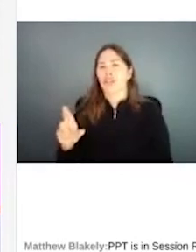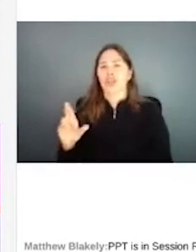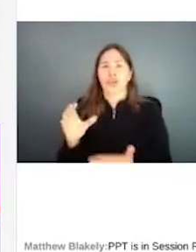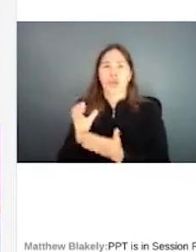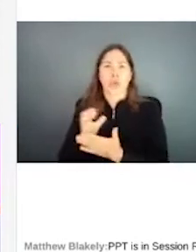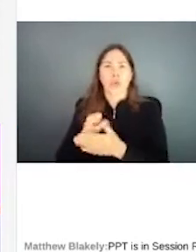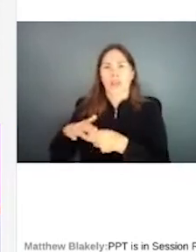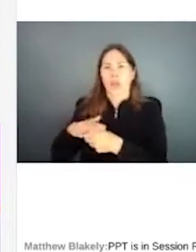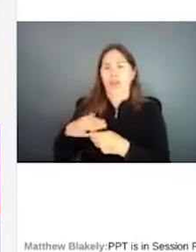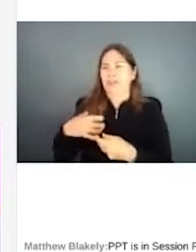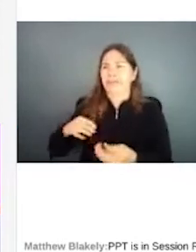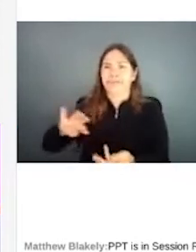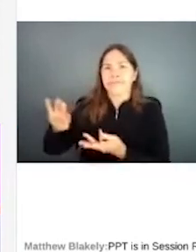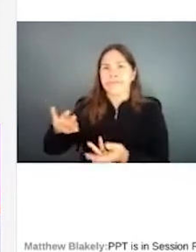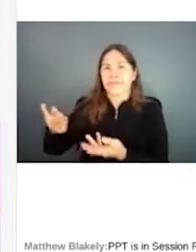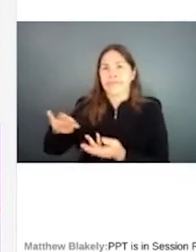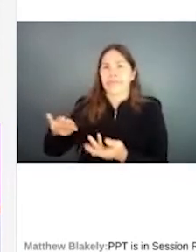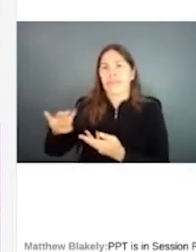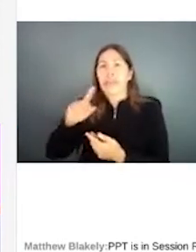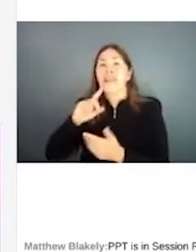location. And if you go to